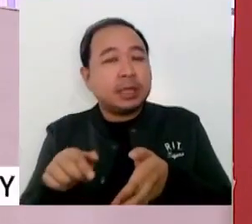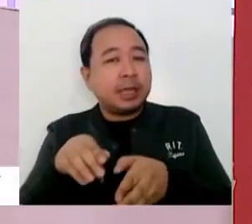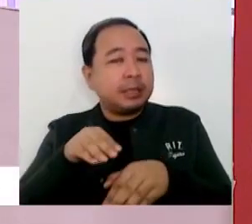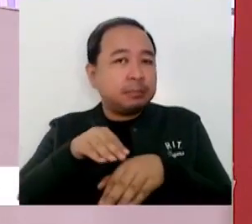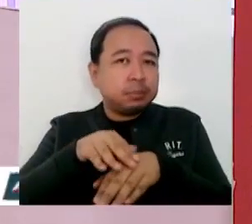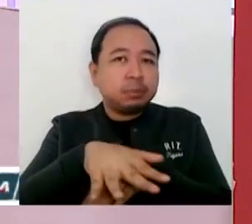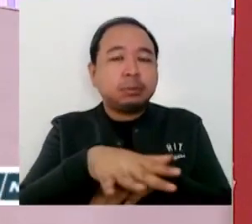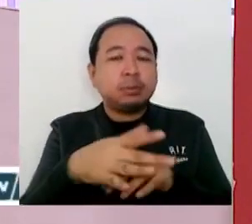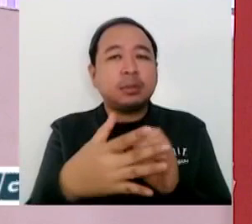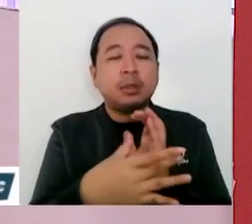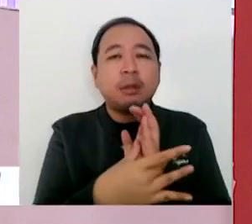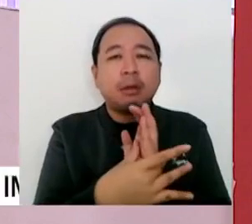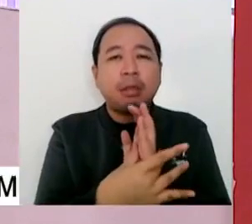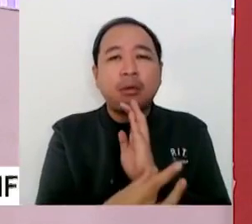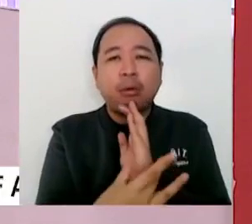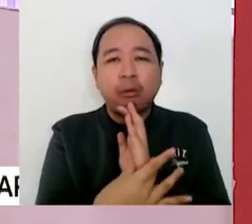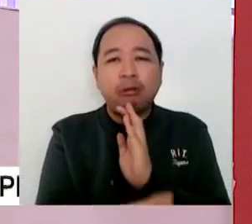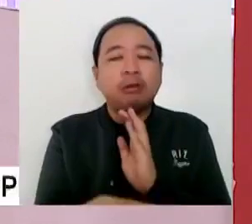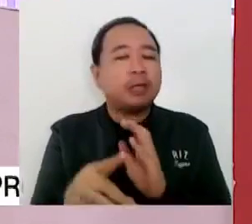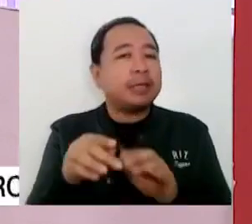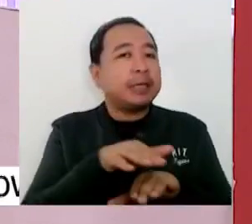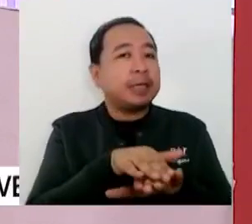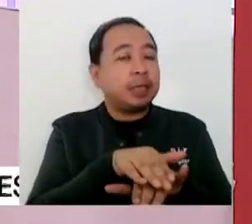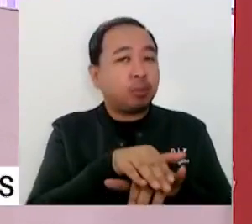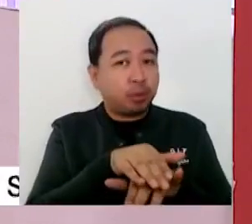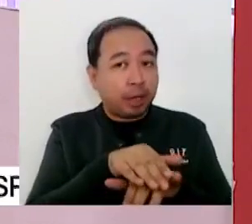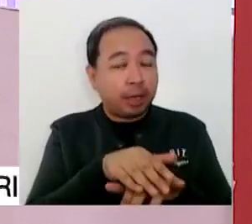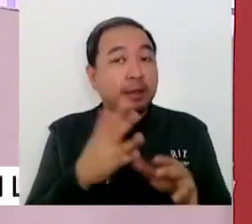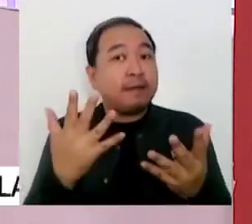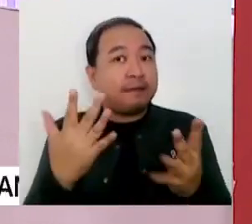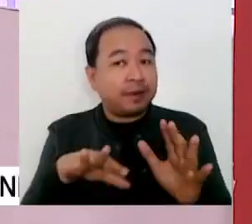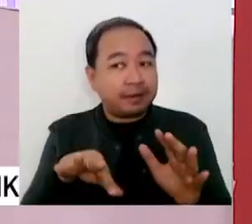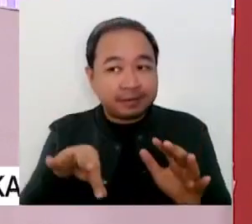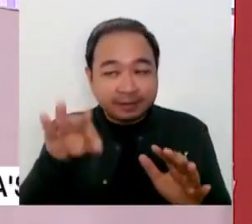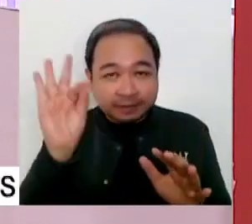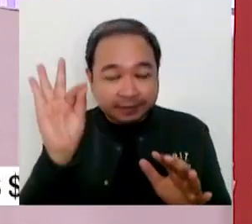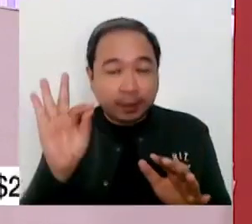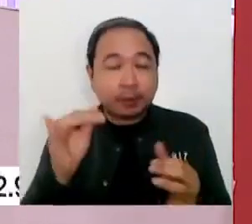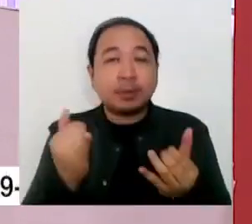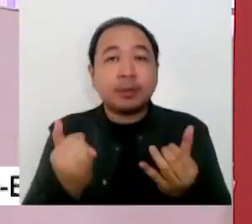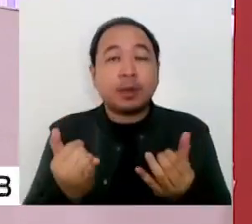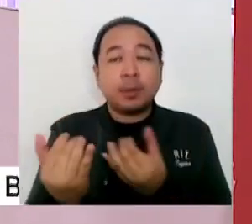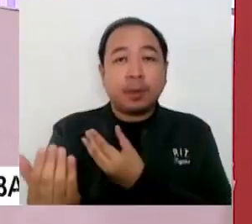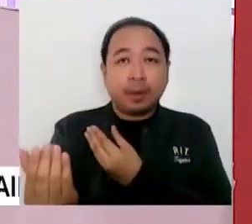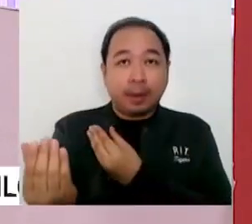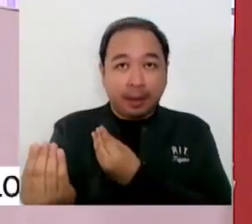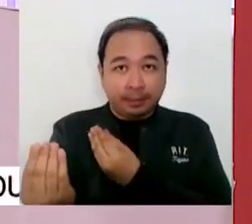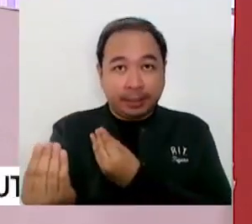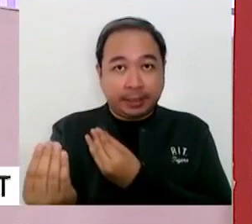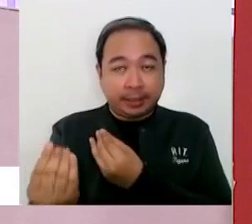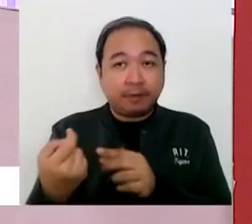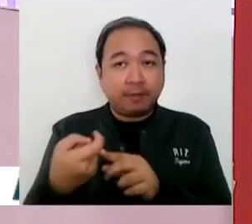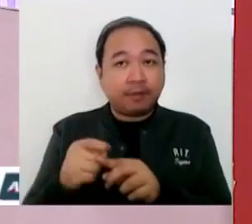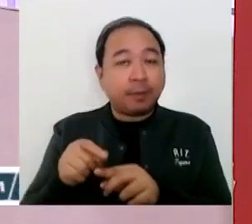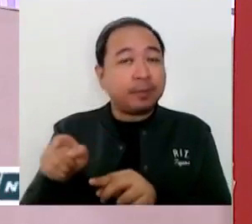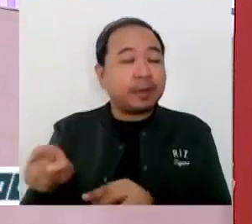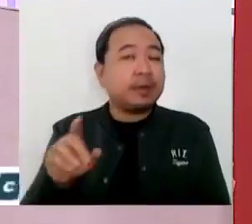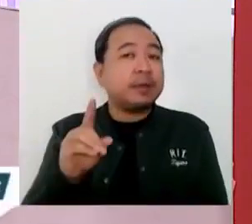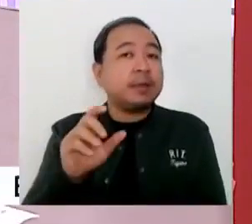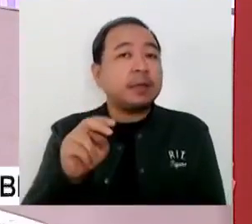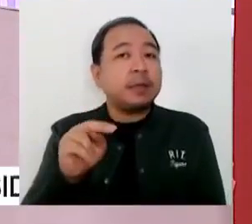in Oriental Mindoro has finally been found. Our very own Dennis Dato now joins us with more details. Dennis, what more can you tell